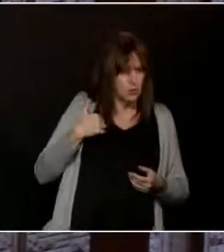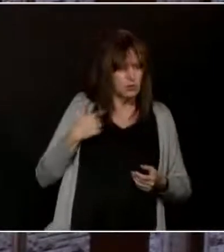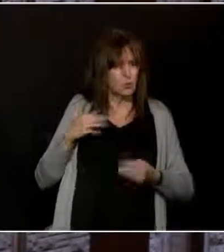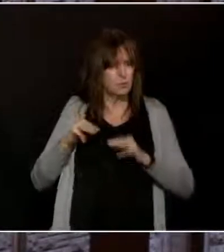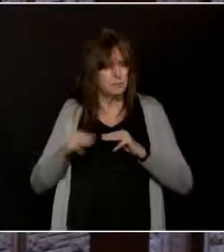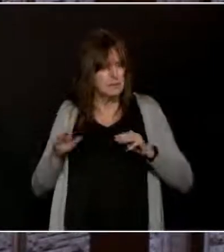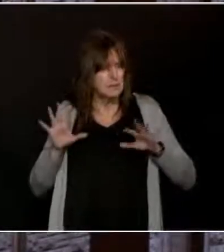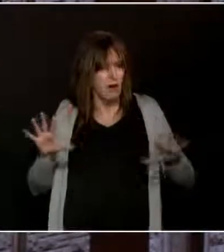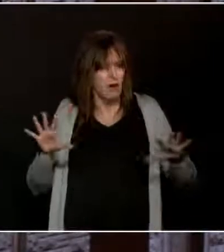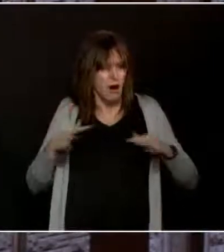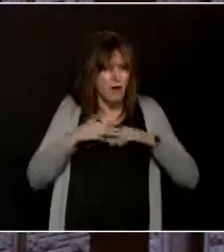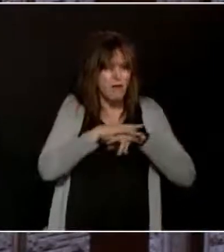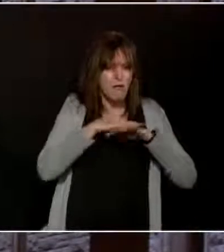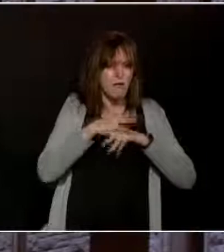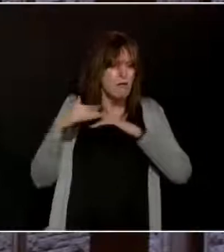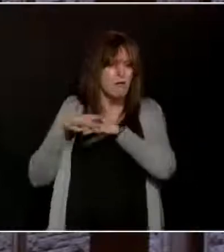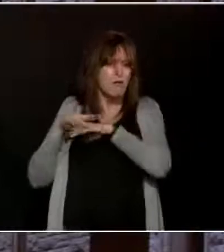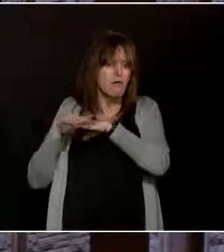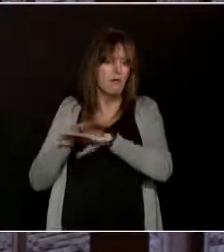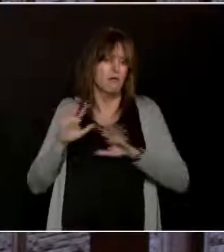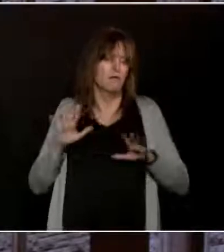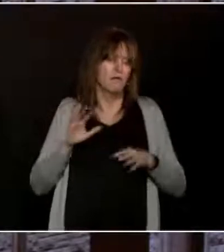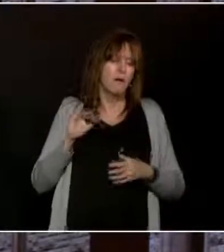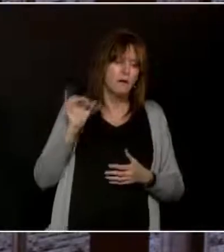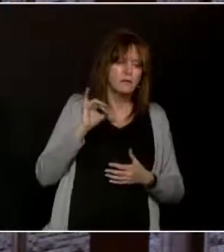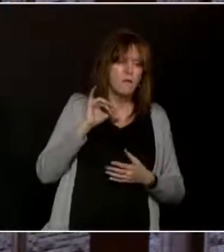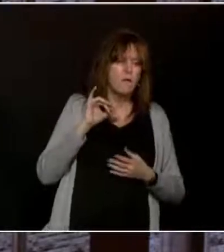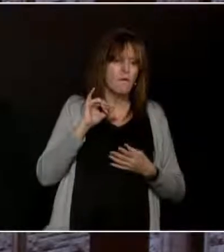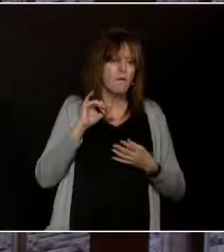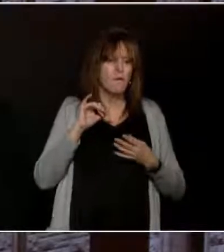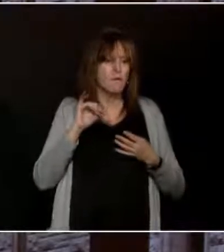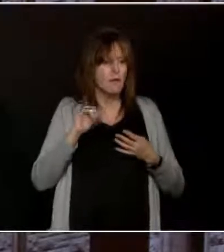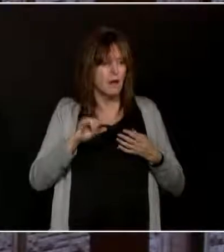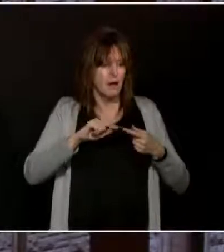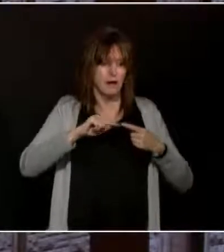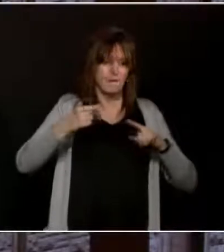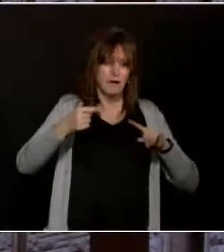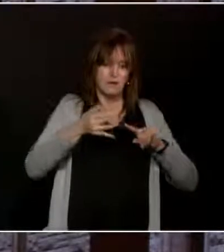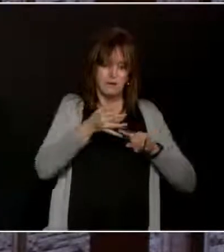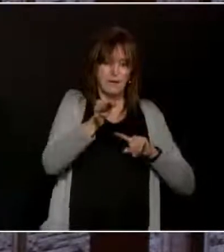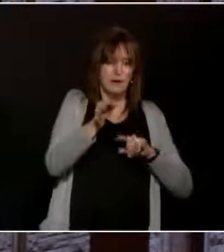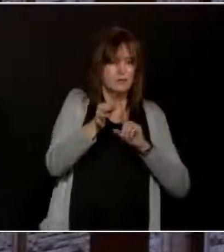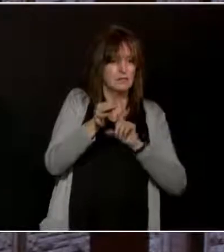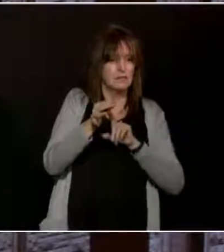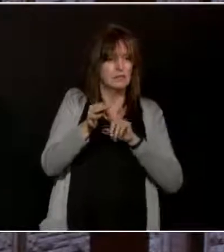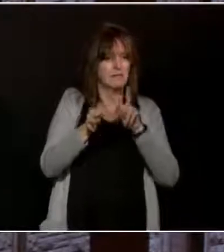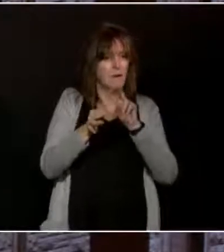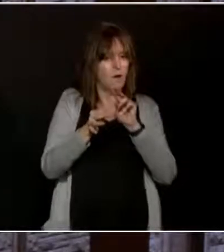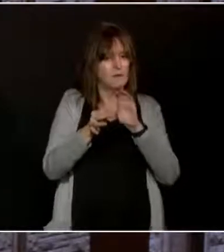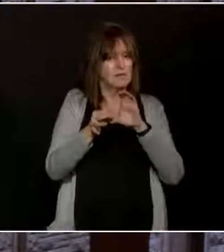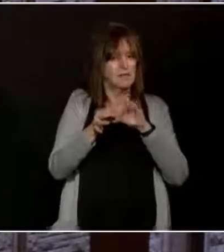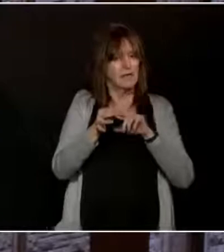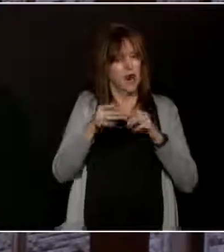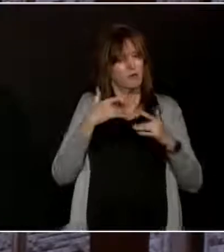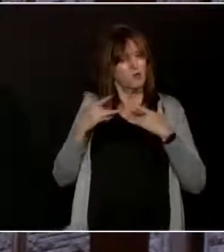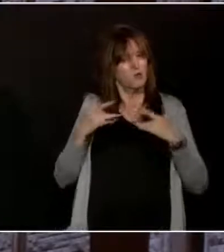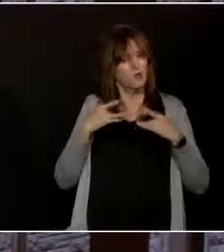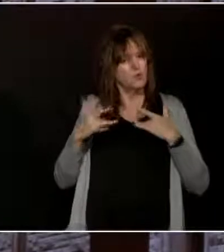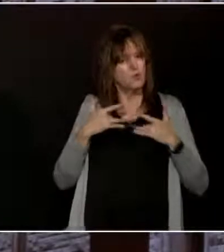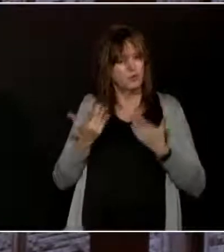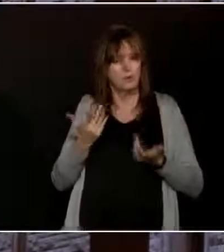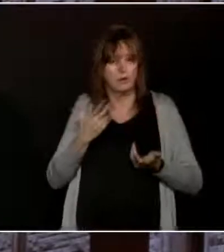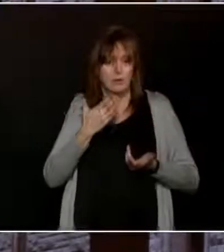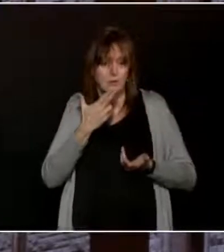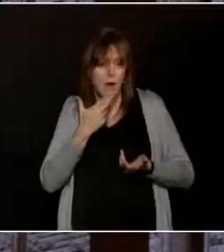our database. While on a percent basis is less than some of our smaller ones, these are not insignificant numbers, and we